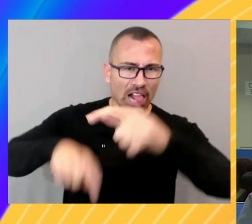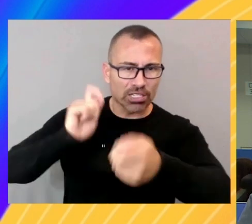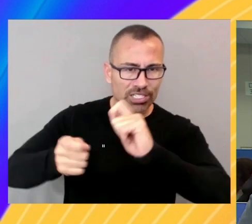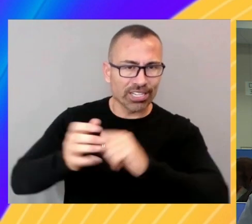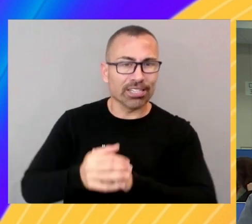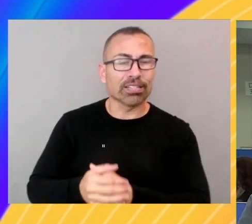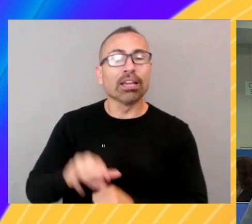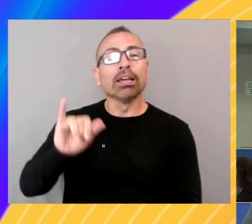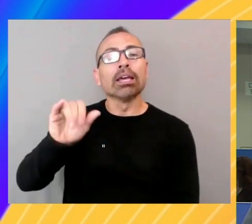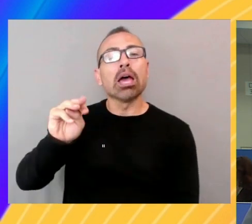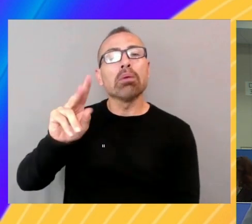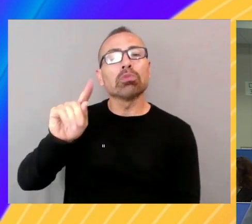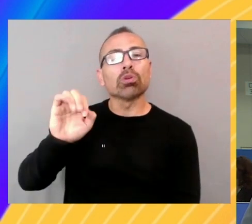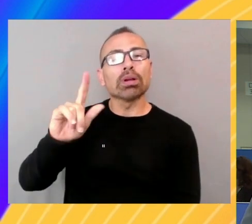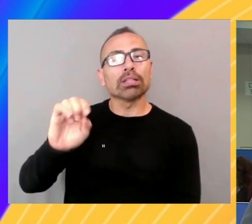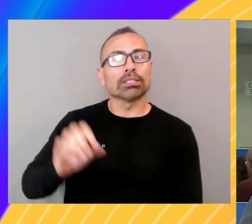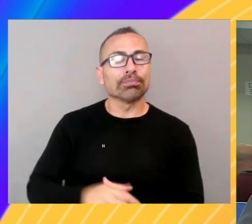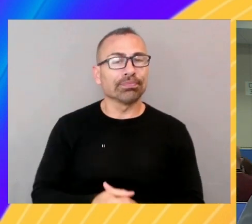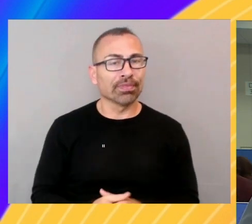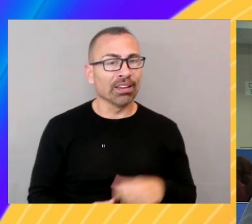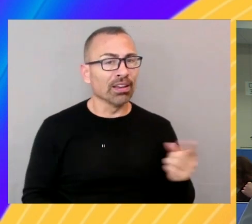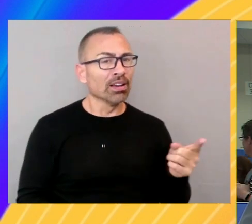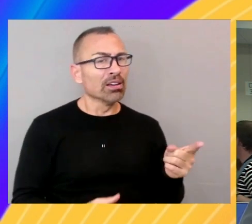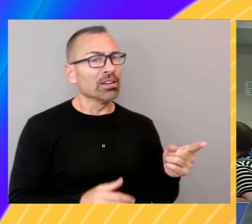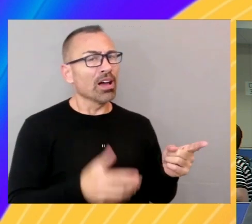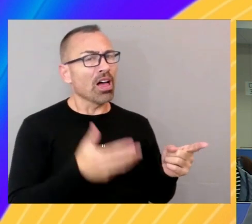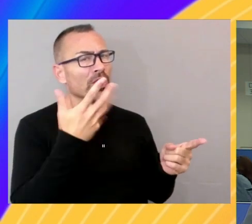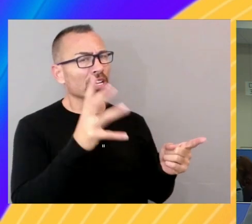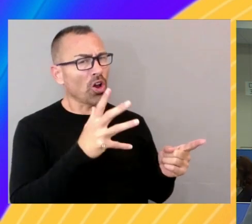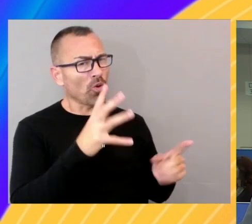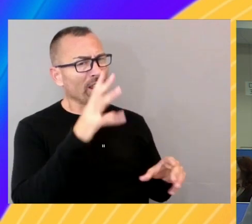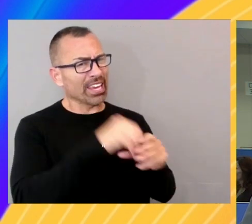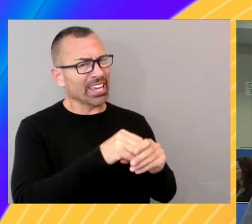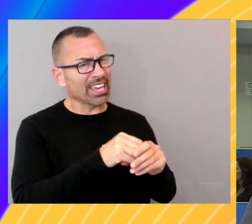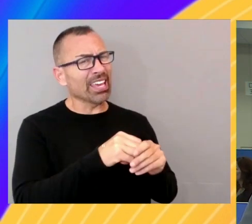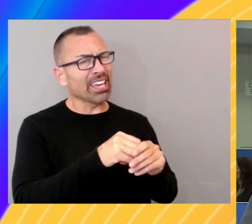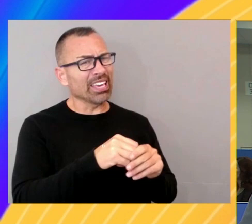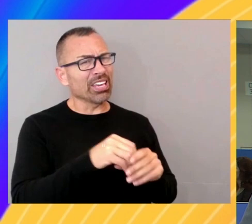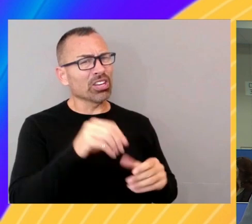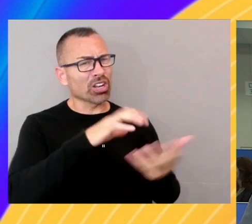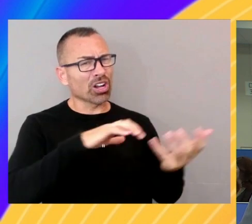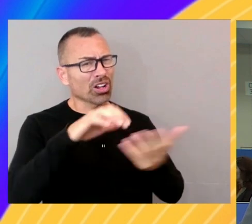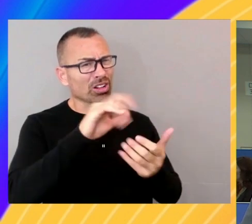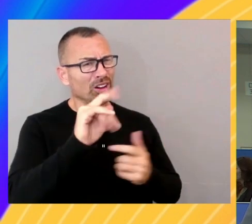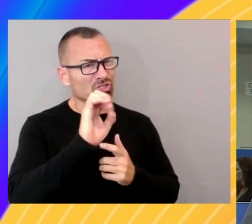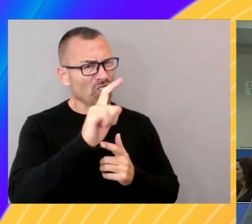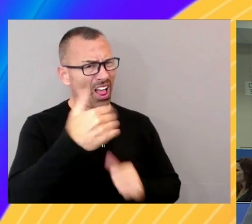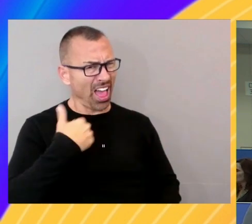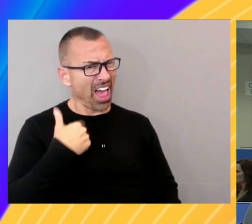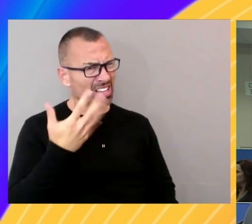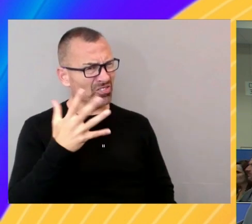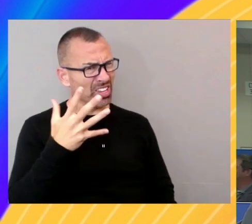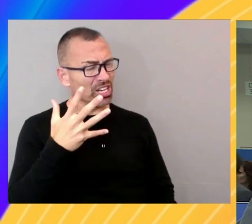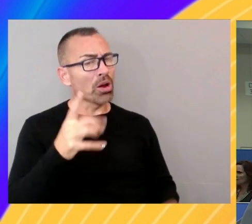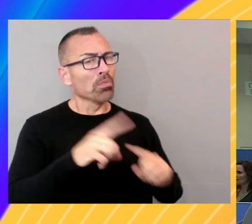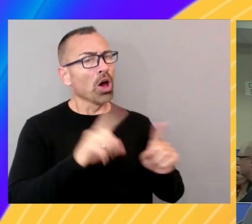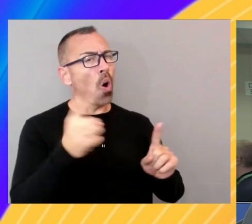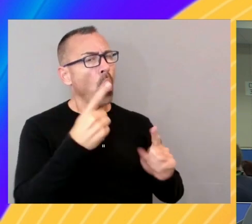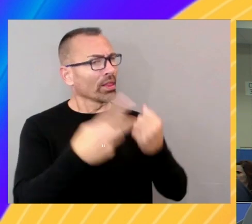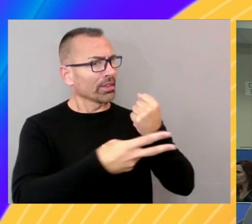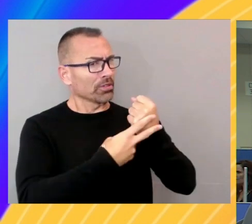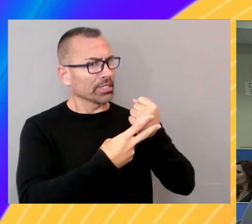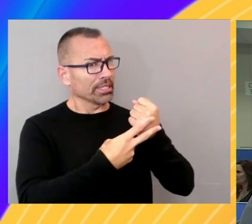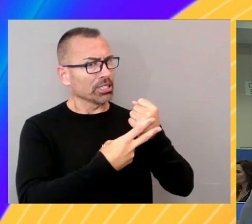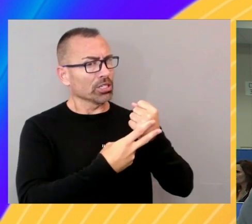CloudTrail, not CloudTrail Lake, to make your logs immutable, but that's only the retention part, not after it gets stored